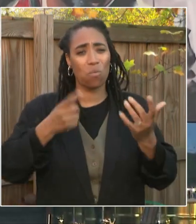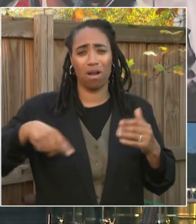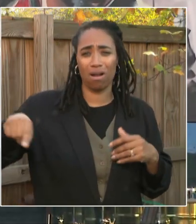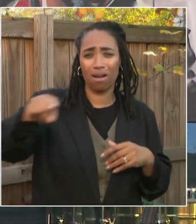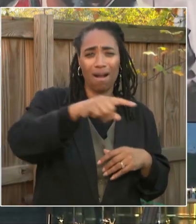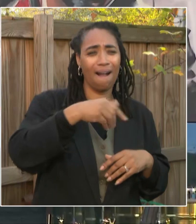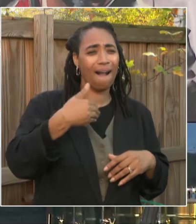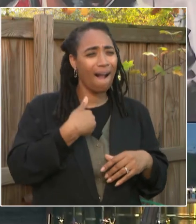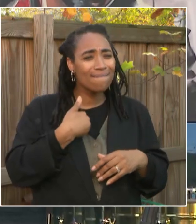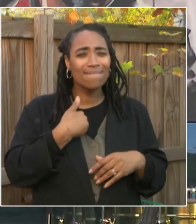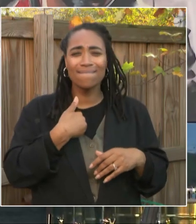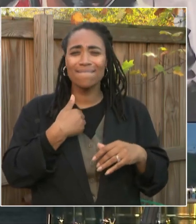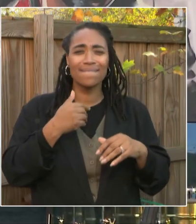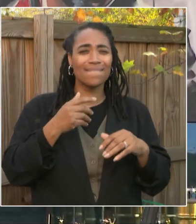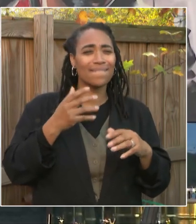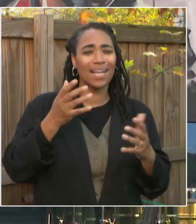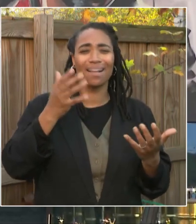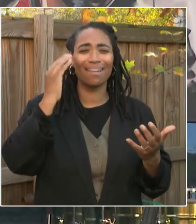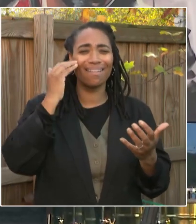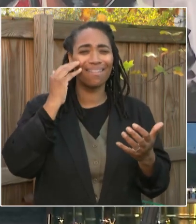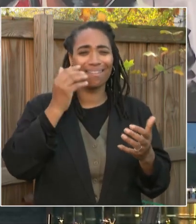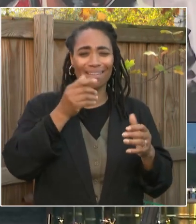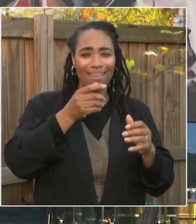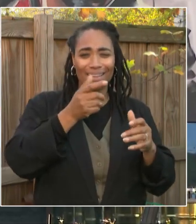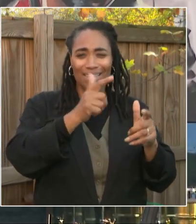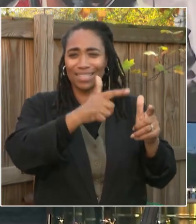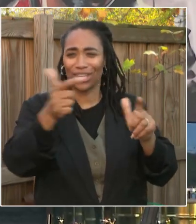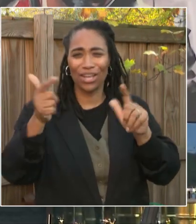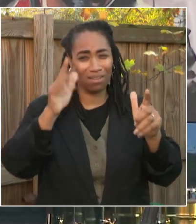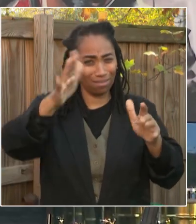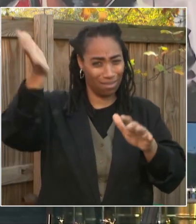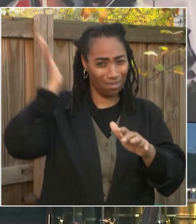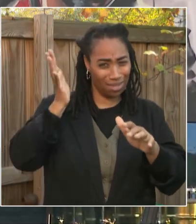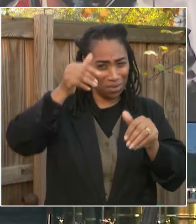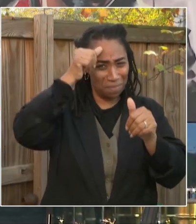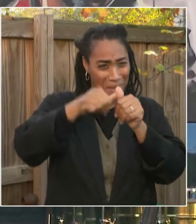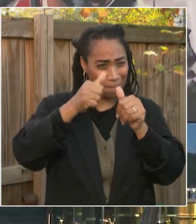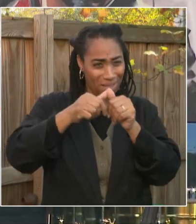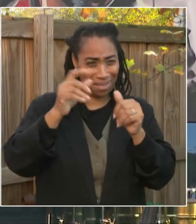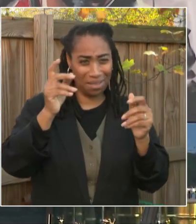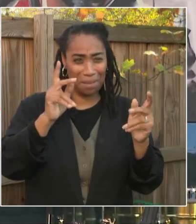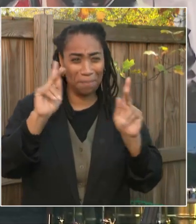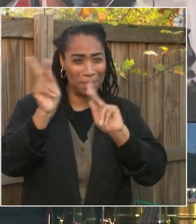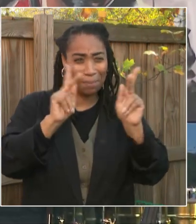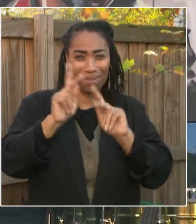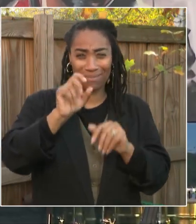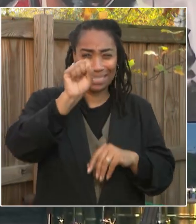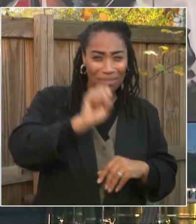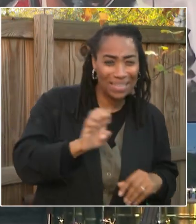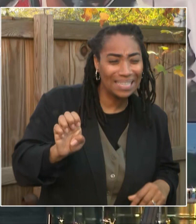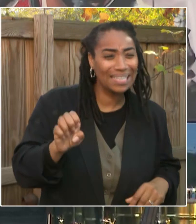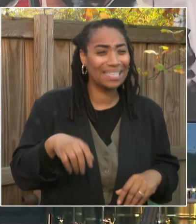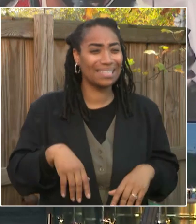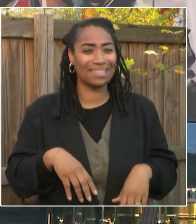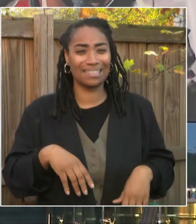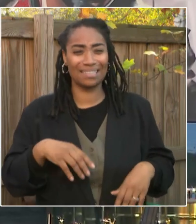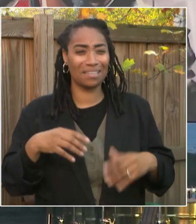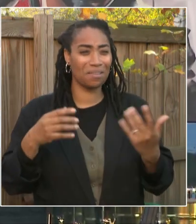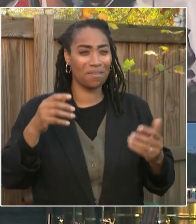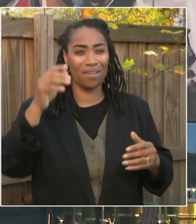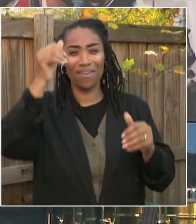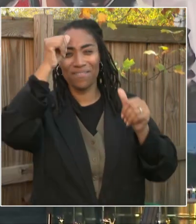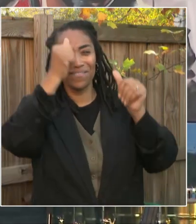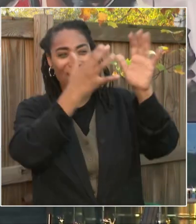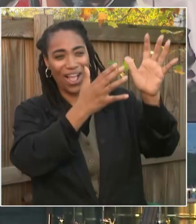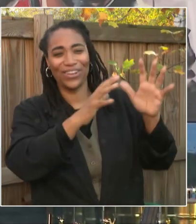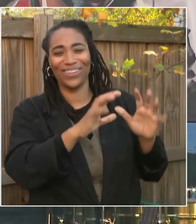JYB, EU, Trouble Funk. We all come from Southeast. We are the forefathers of the go-go. Chuck Brown planted that seed,